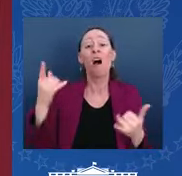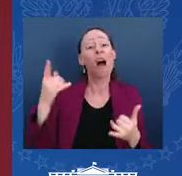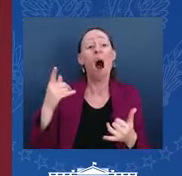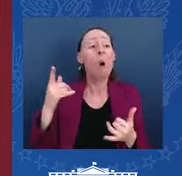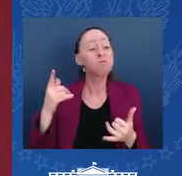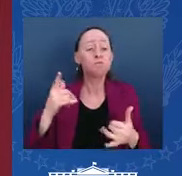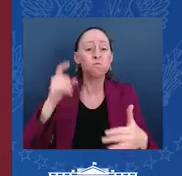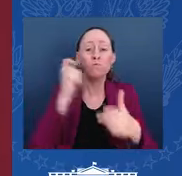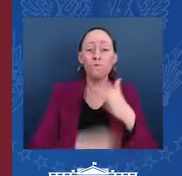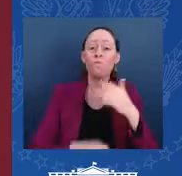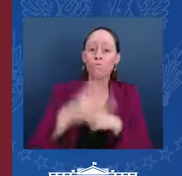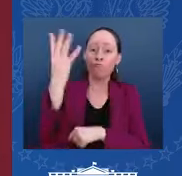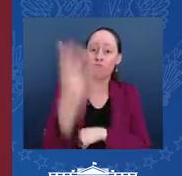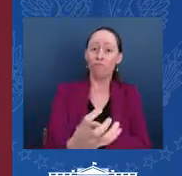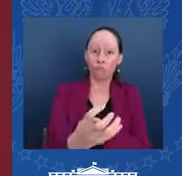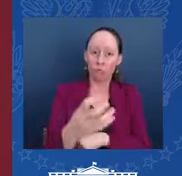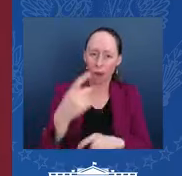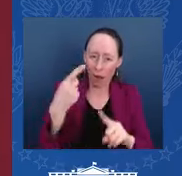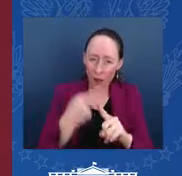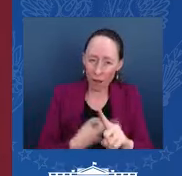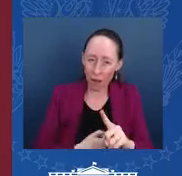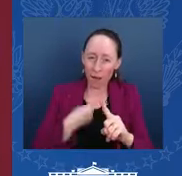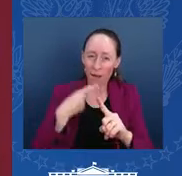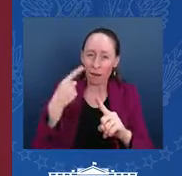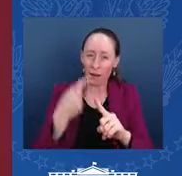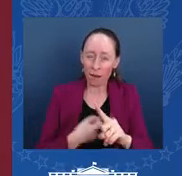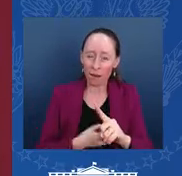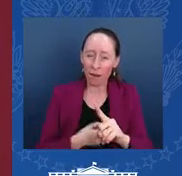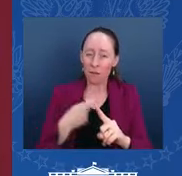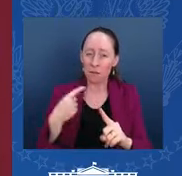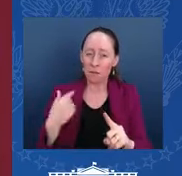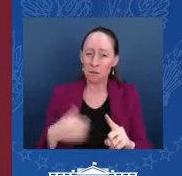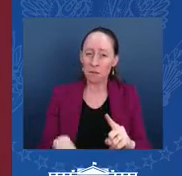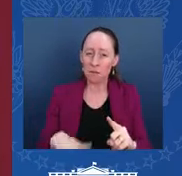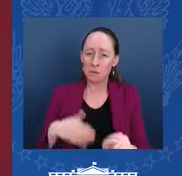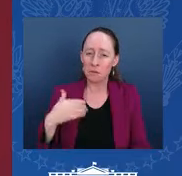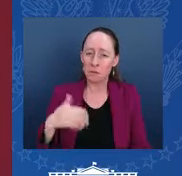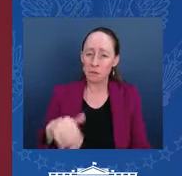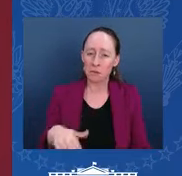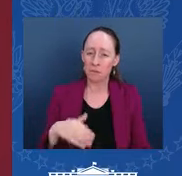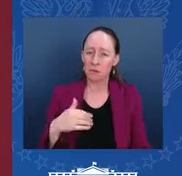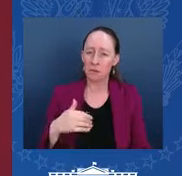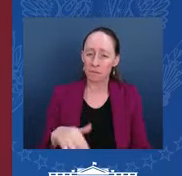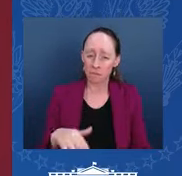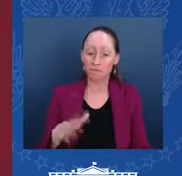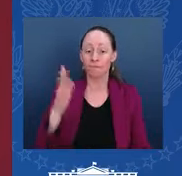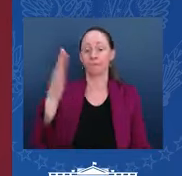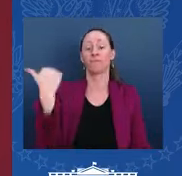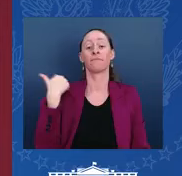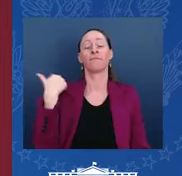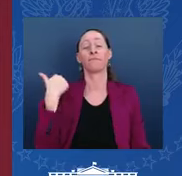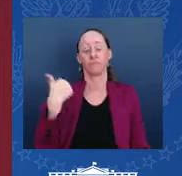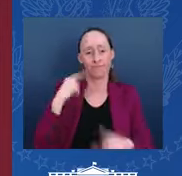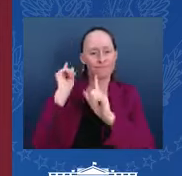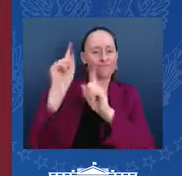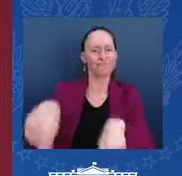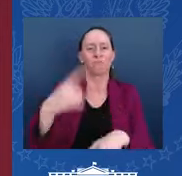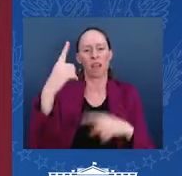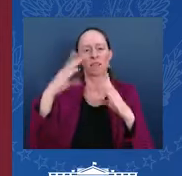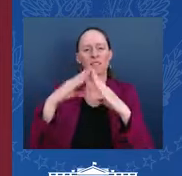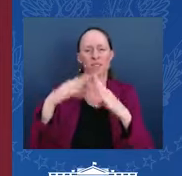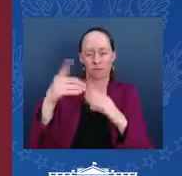ago, I was down in Northern Virginia and doing a town hall, and I met a 13-year-old boy named Joshua. He and his